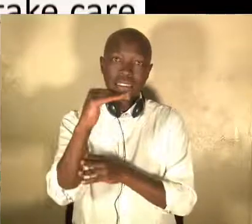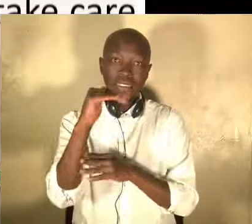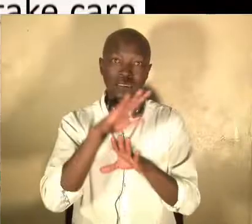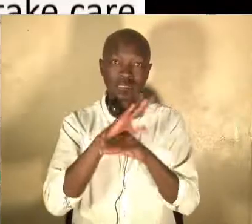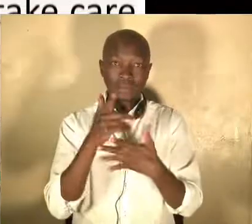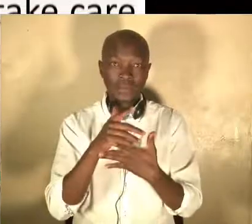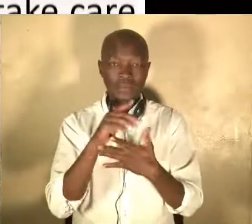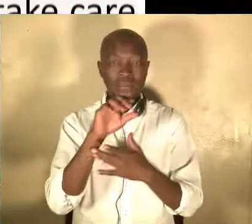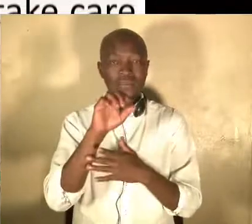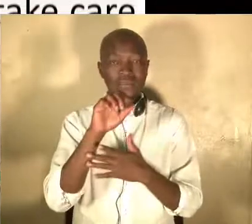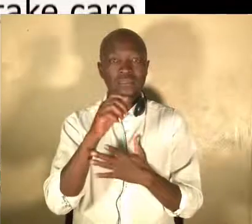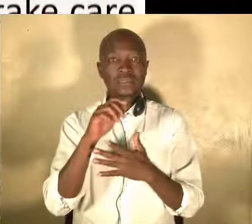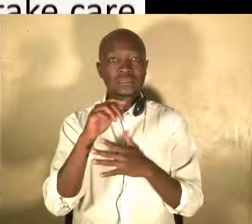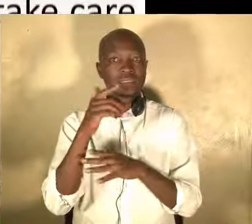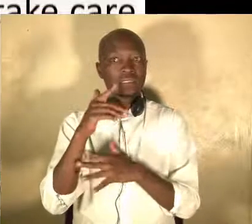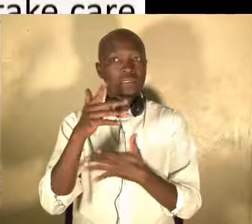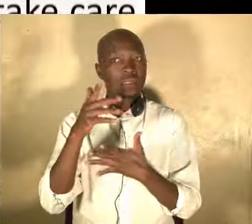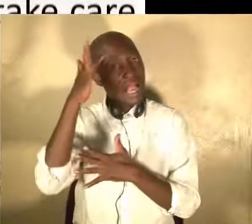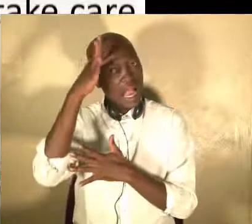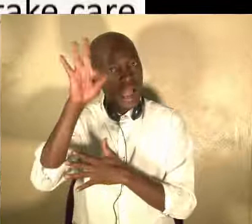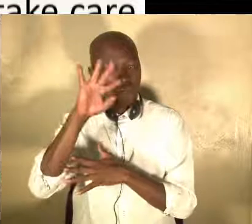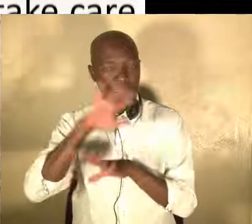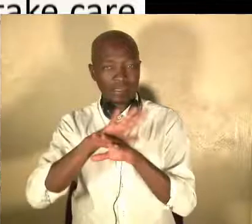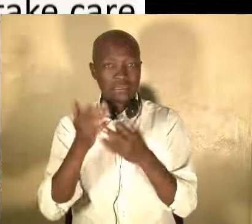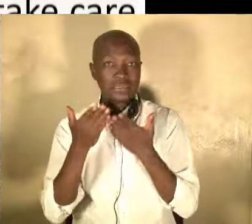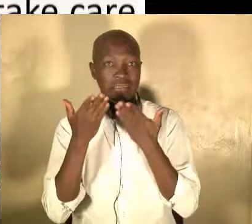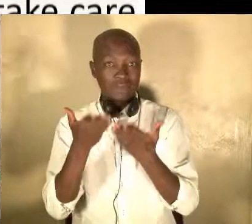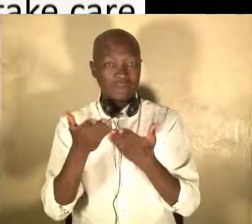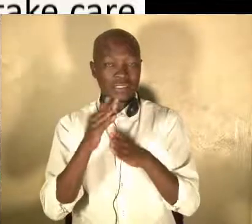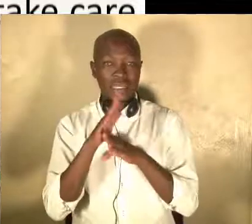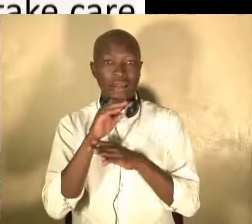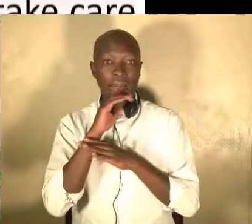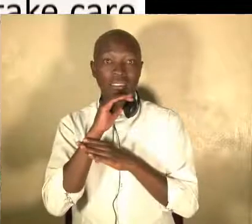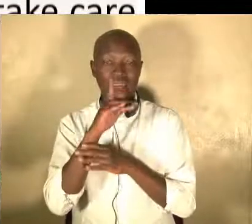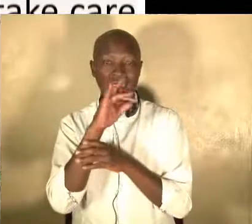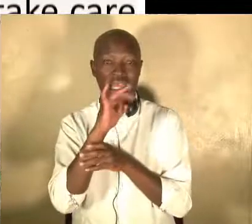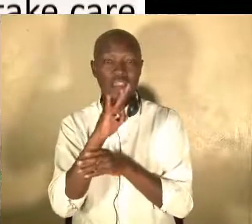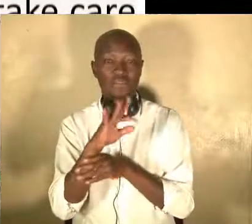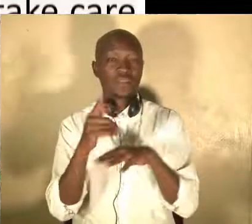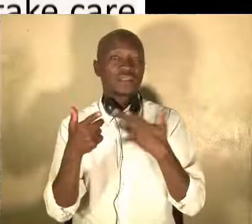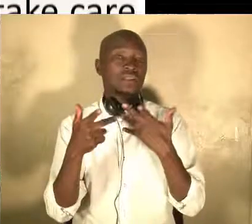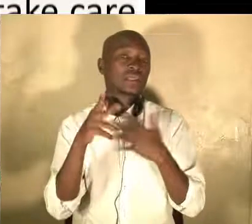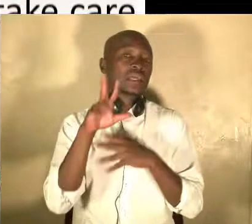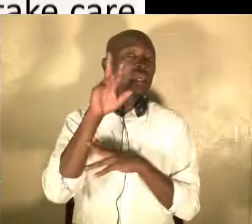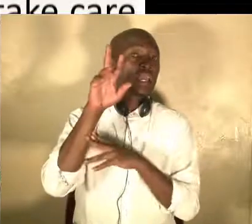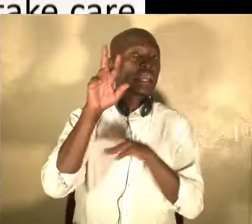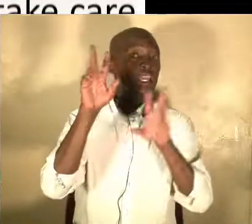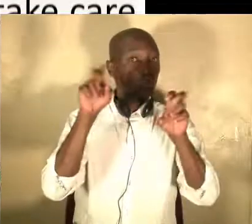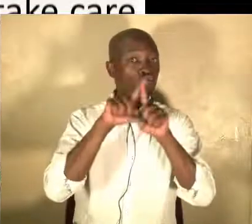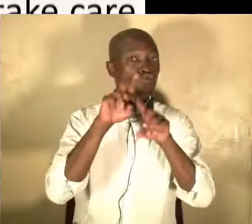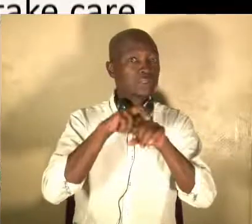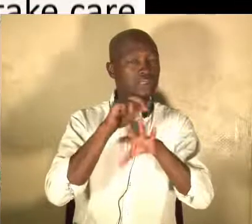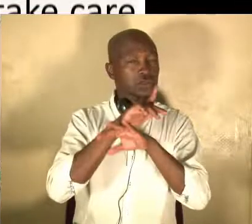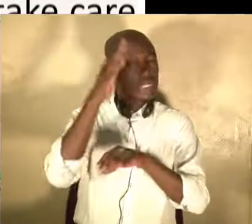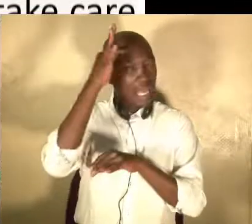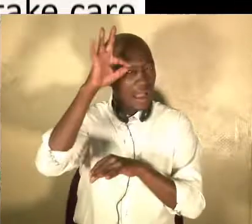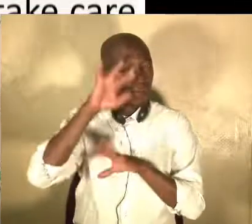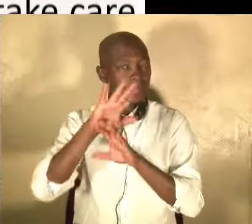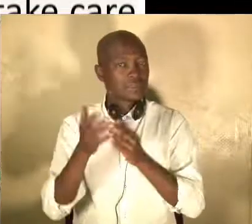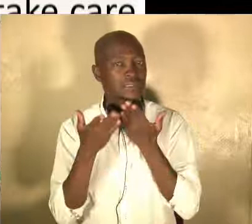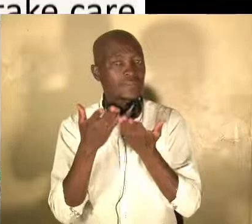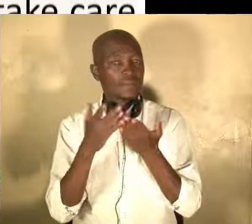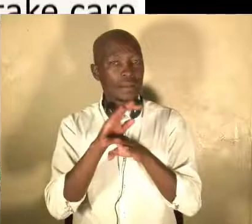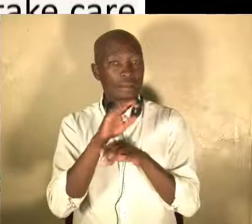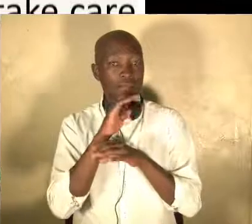statutory services. And if an issue then requires statutory intervention, then that means the problem may